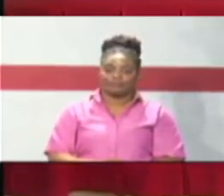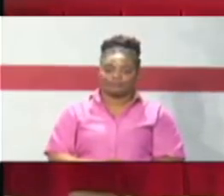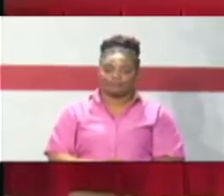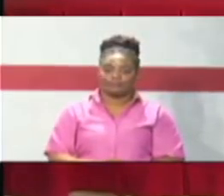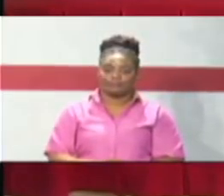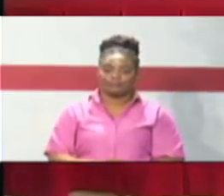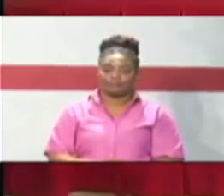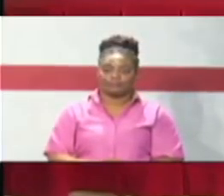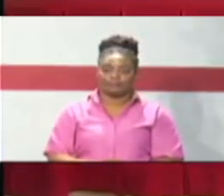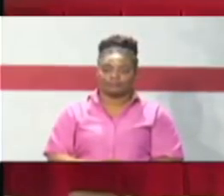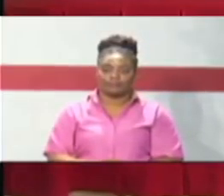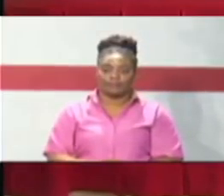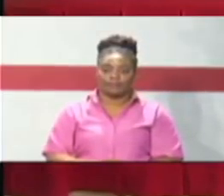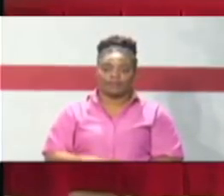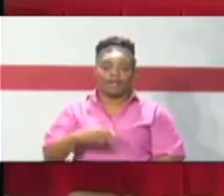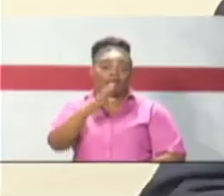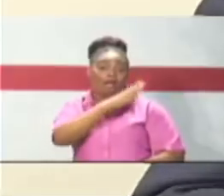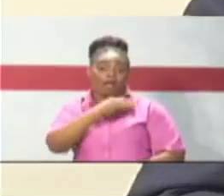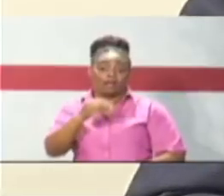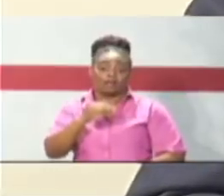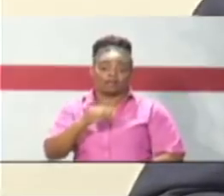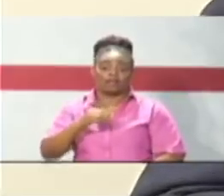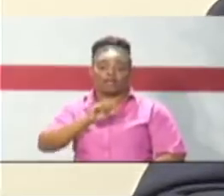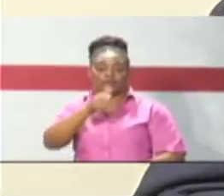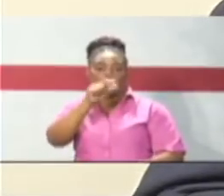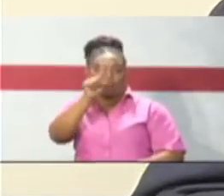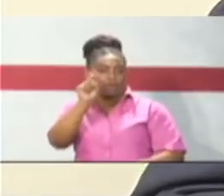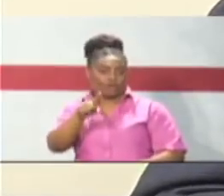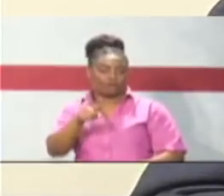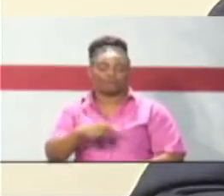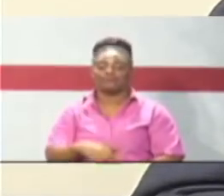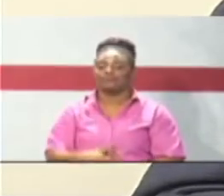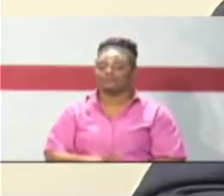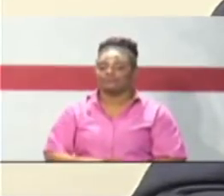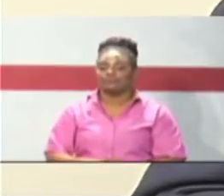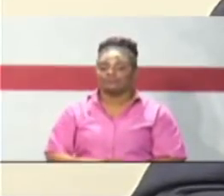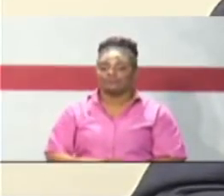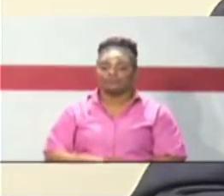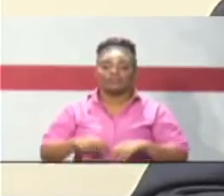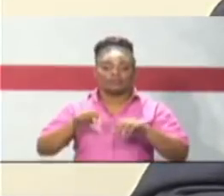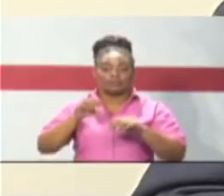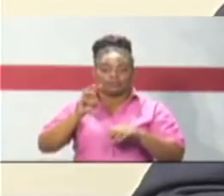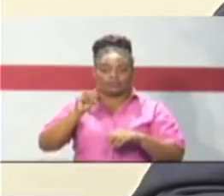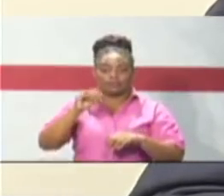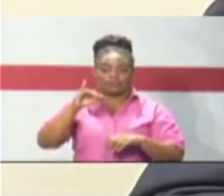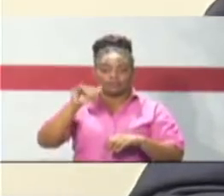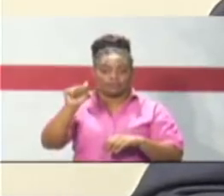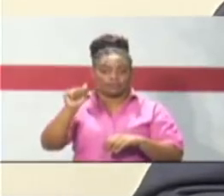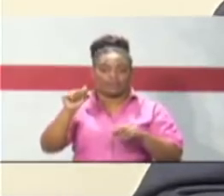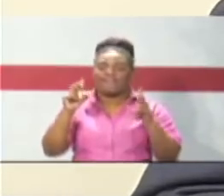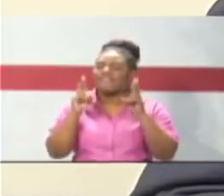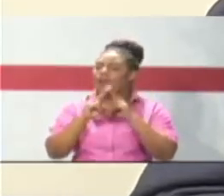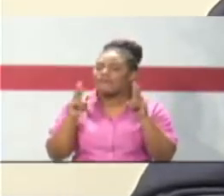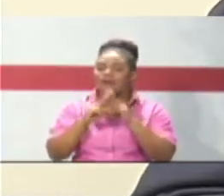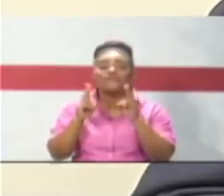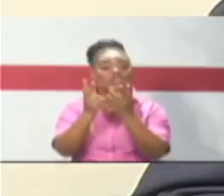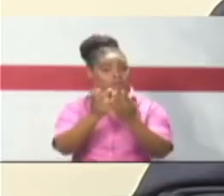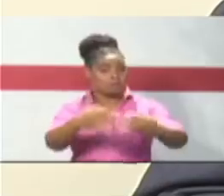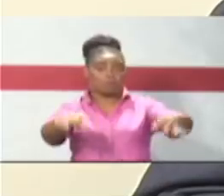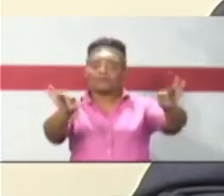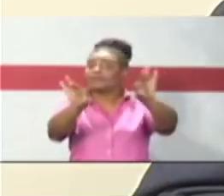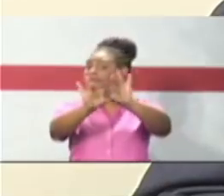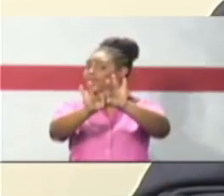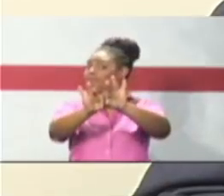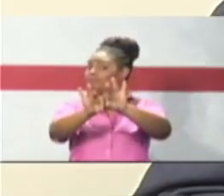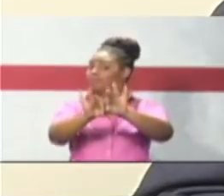Oh, and social media, sorry, yes. The role of social media is very important for both good and bad. So we are on